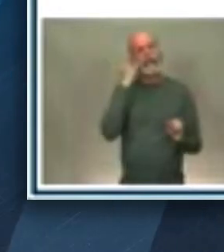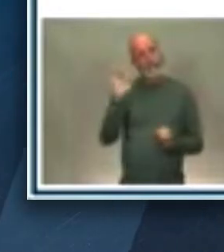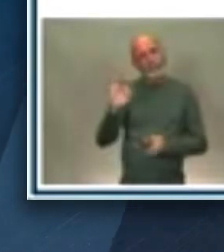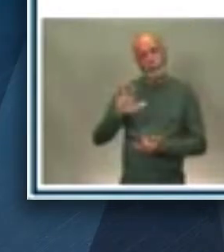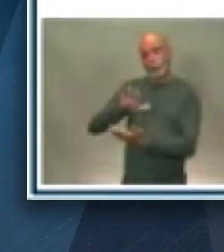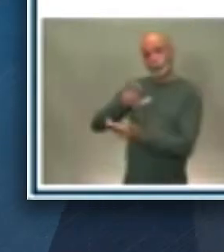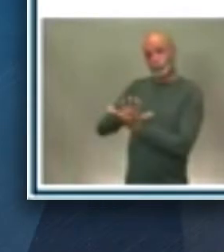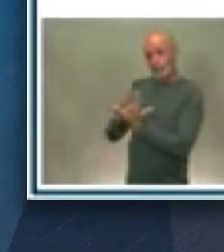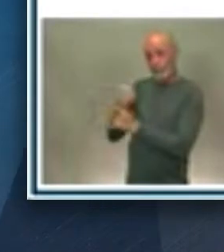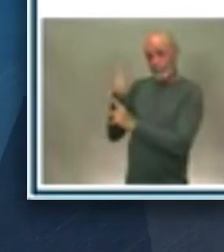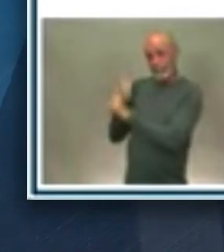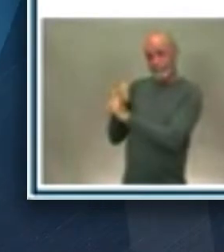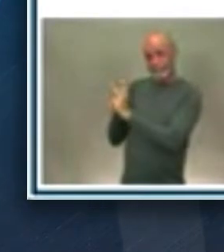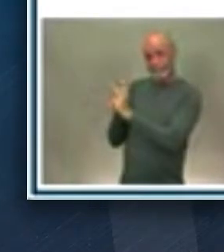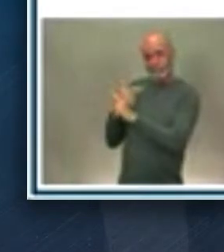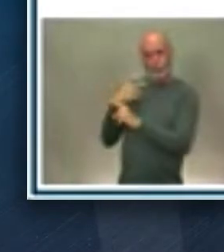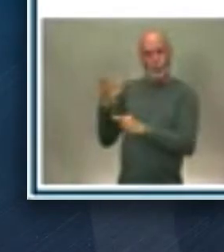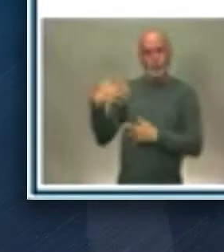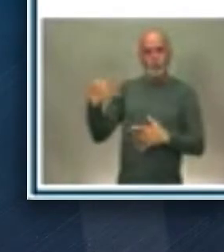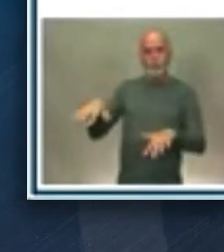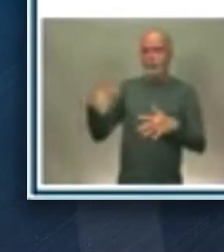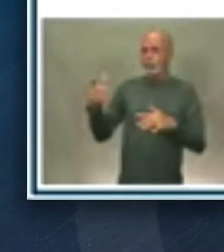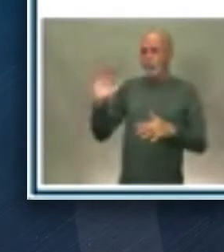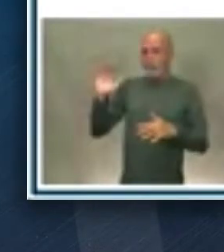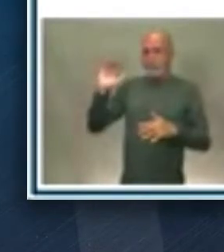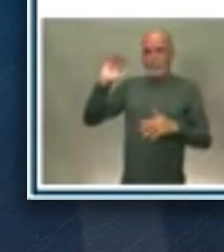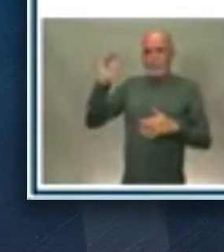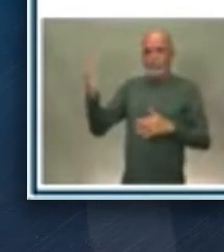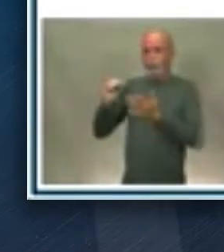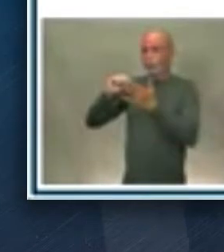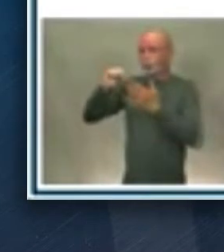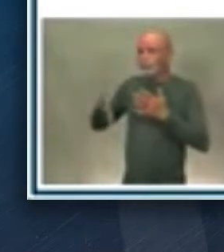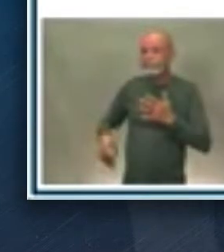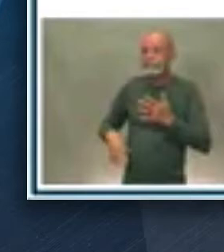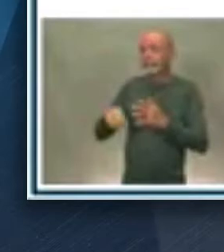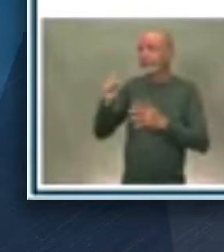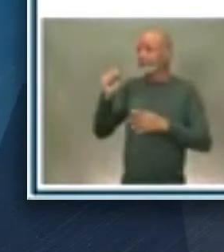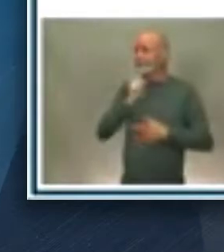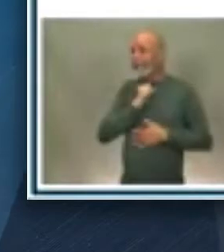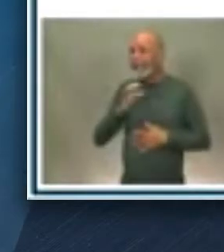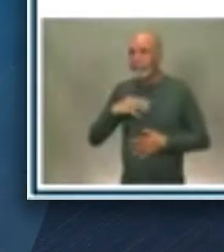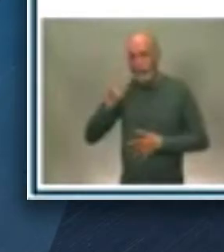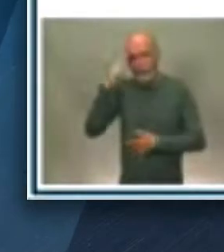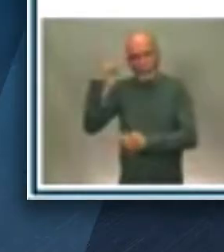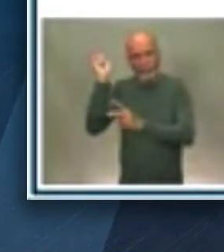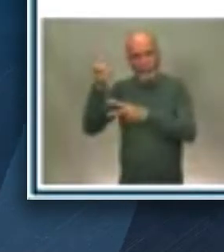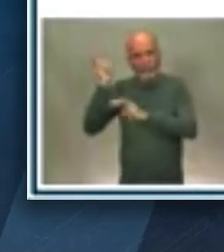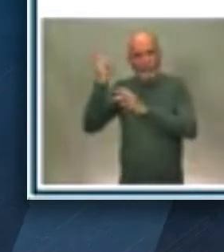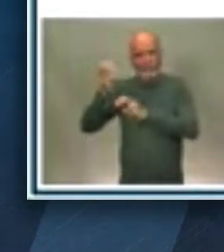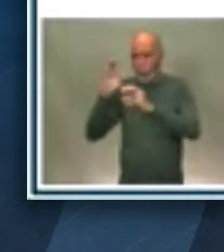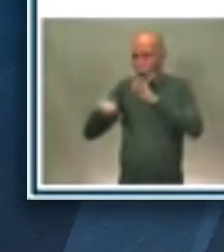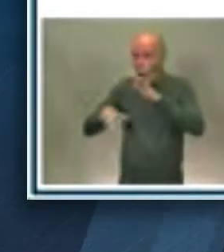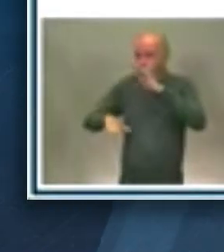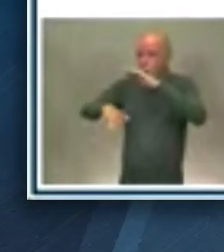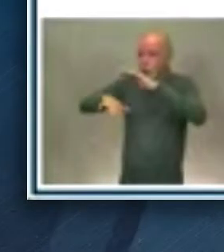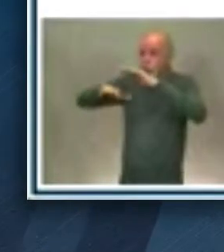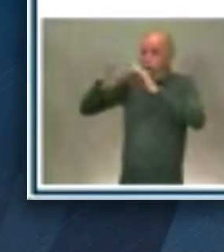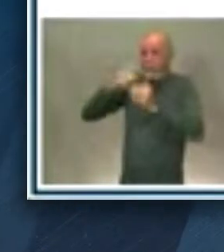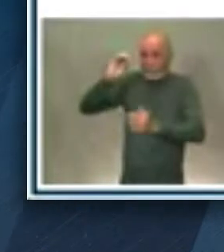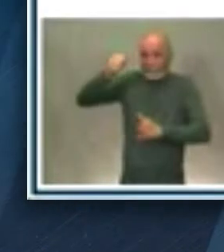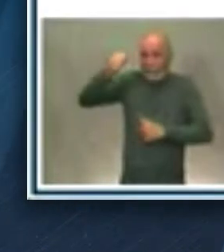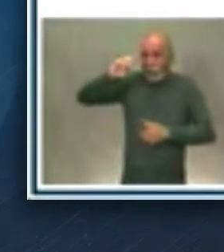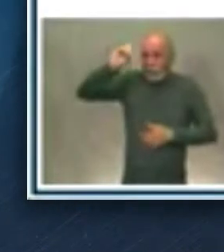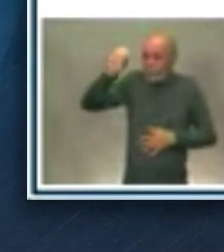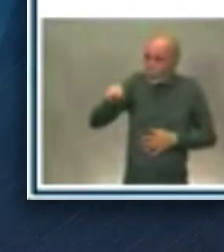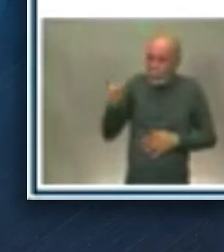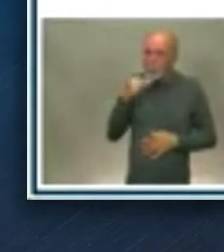are seeing a significant number of both students and staff, and we've chosen 10% as the cutoff, which seems to be from a common source. You know,